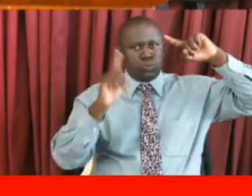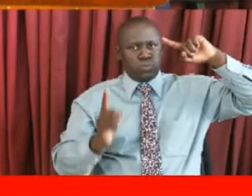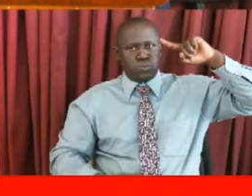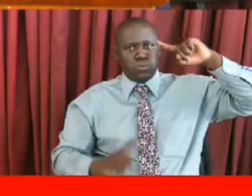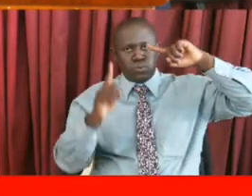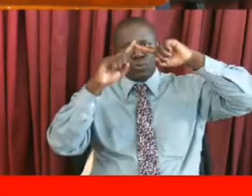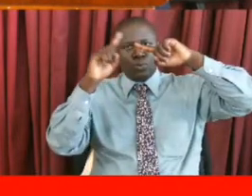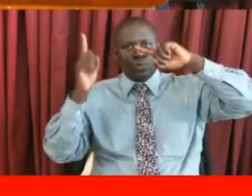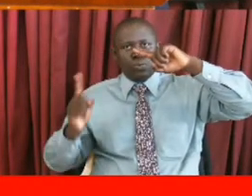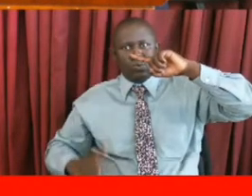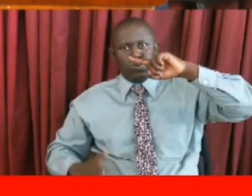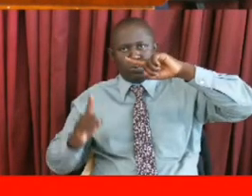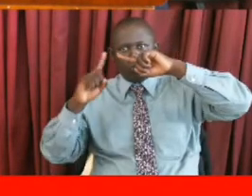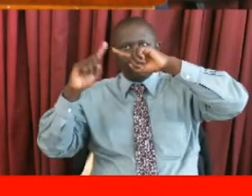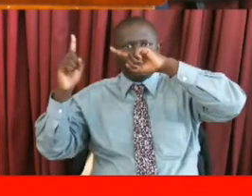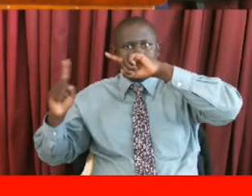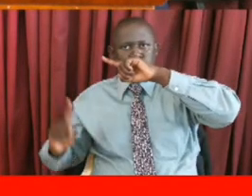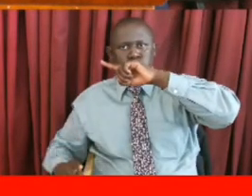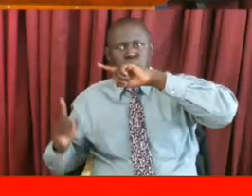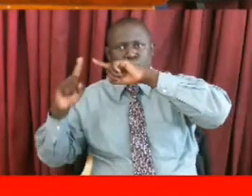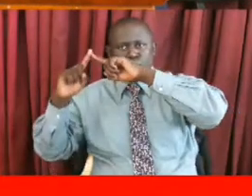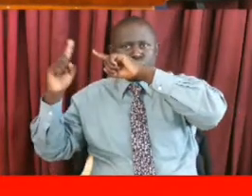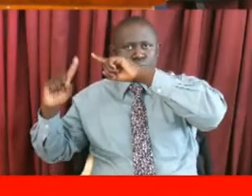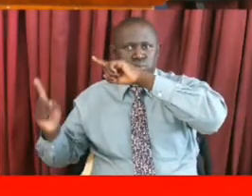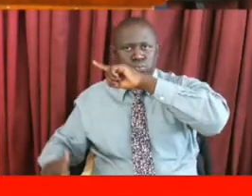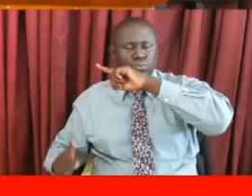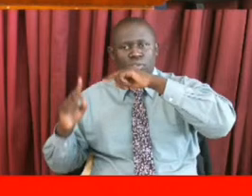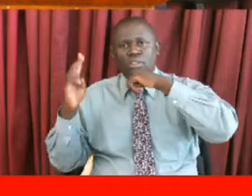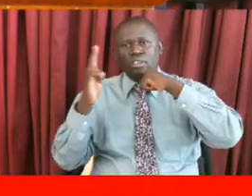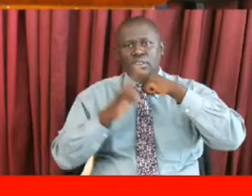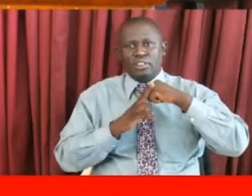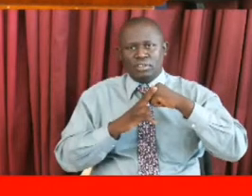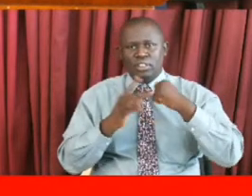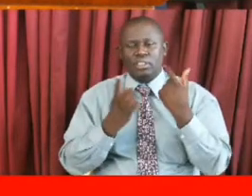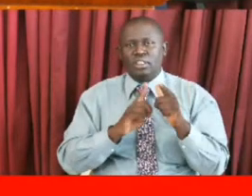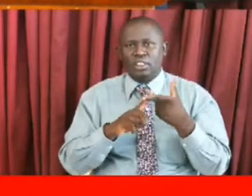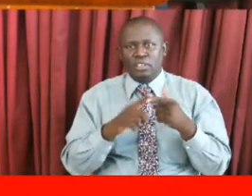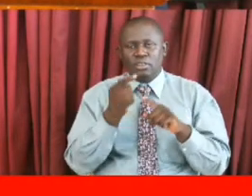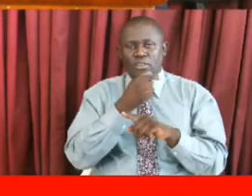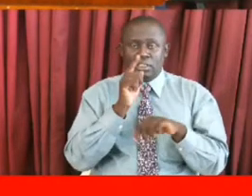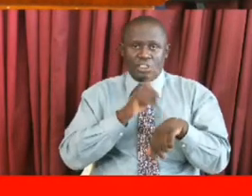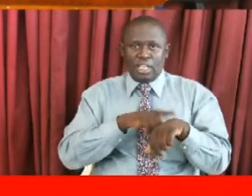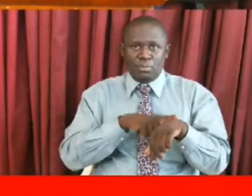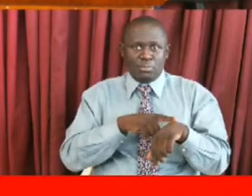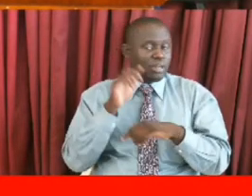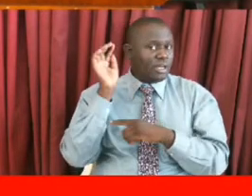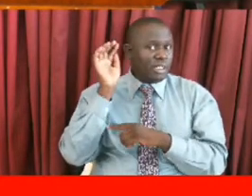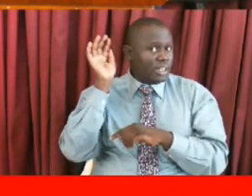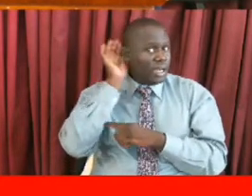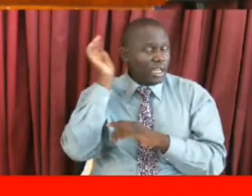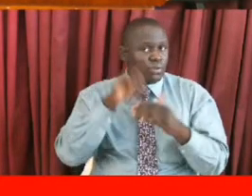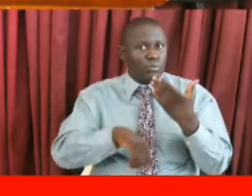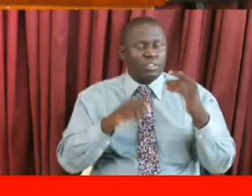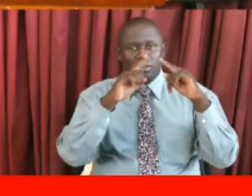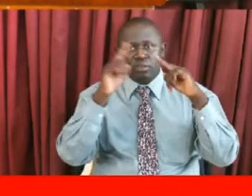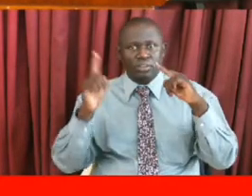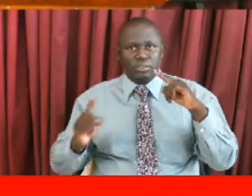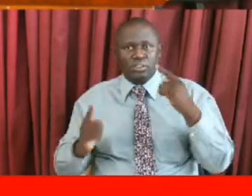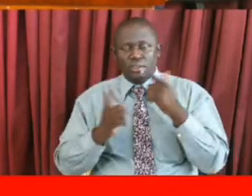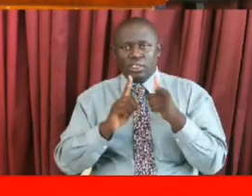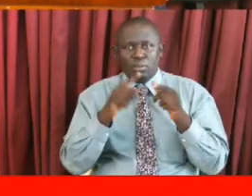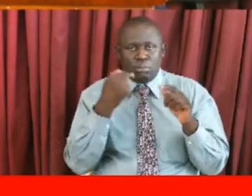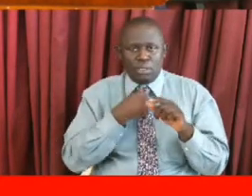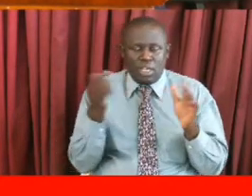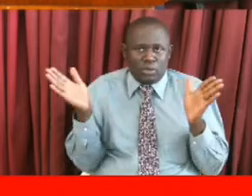voices and when the seven Thunders had uttered their voices I was about to write and I Heard a Voice from Heaven saying unto me seal